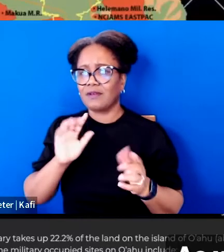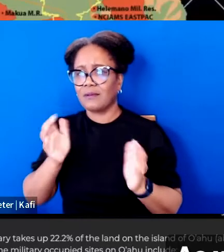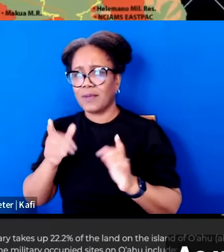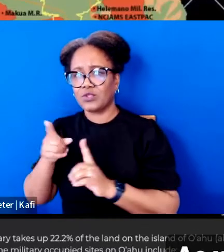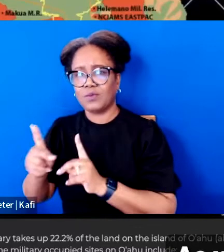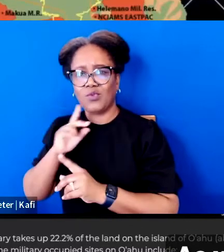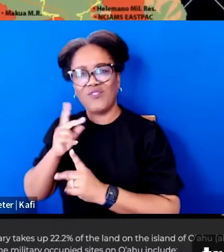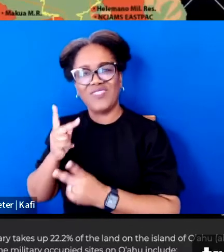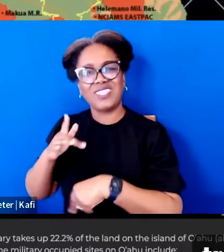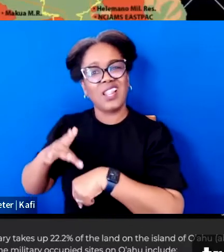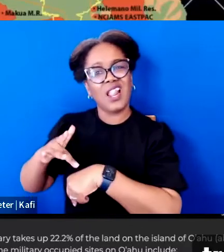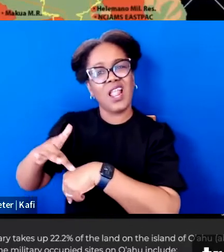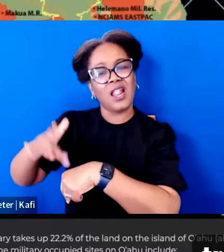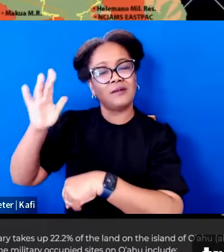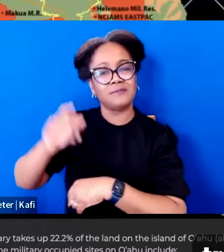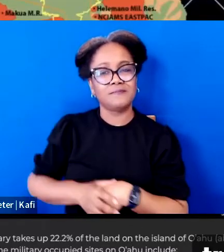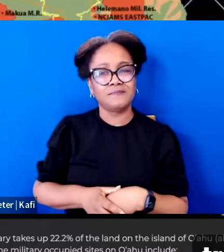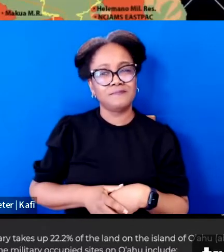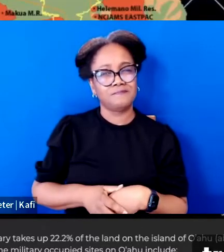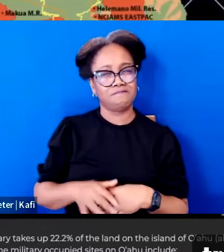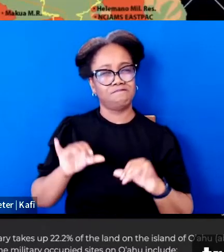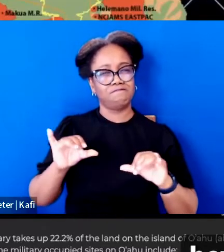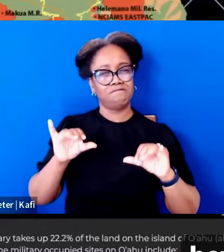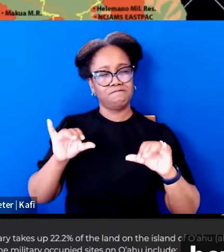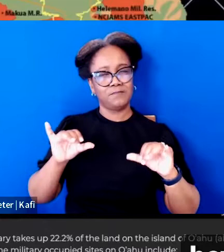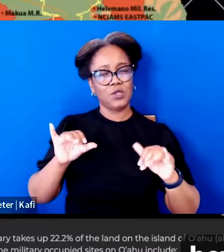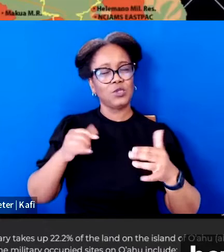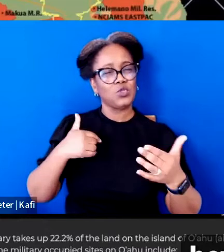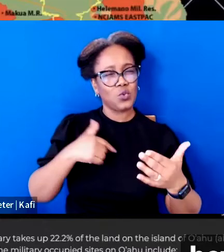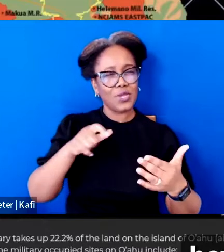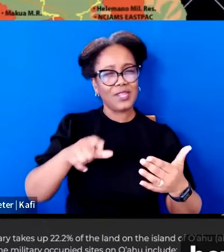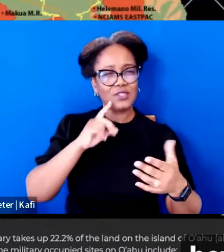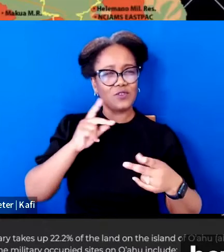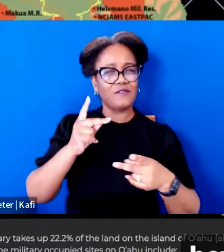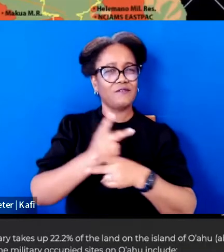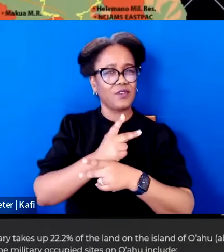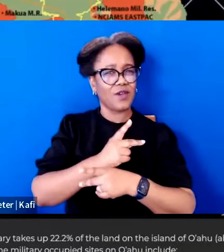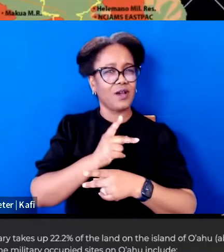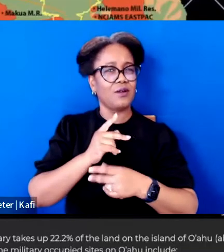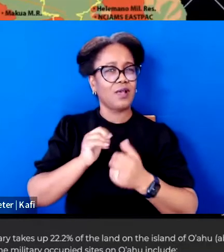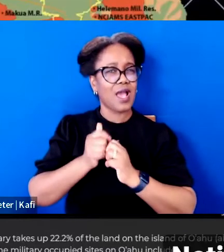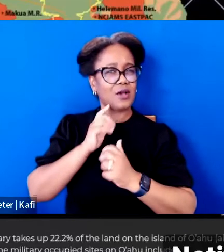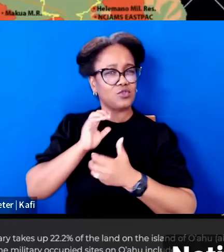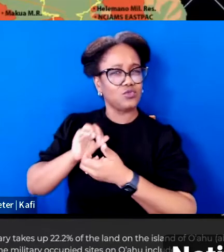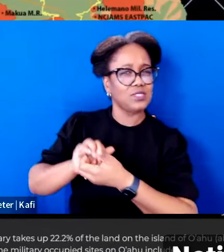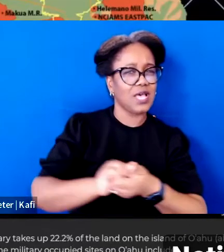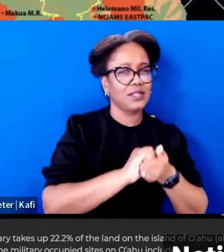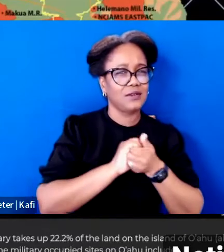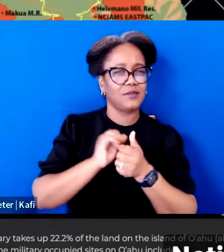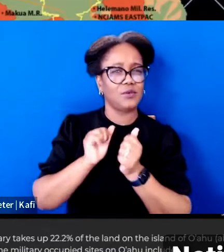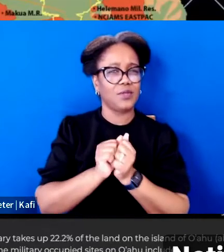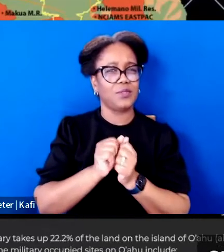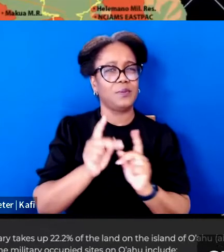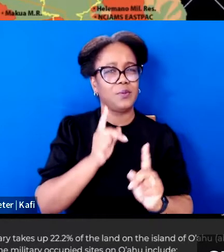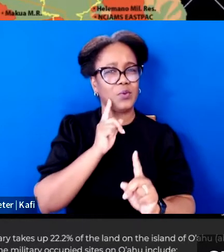As people continue to travel here, or people like myself have become settlers of this land. Native Hawaiians have